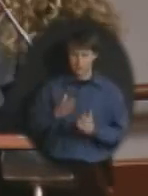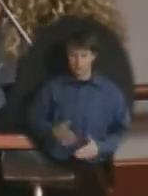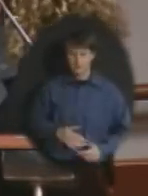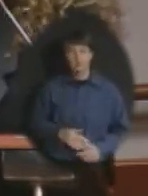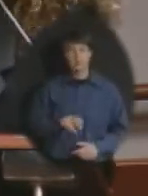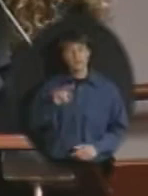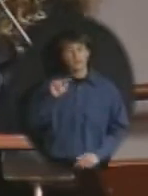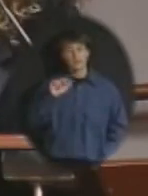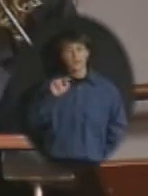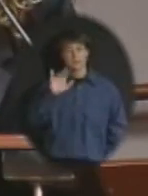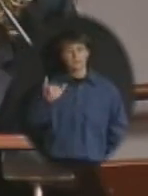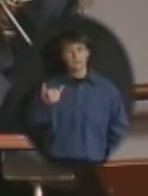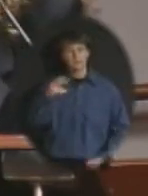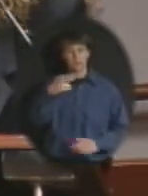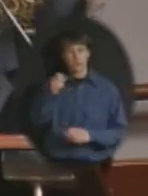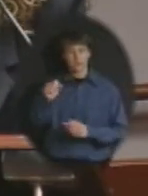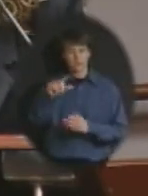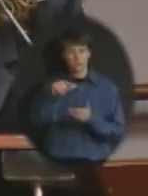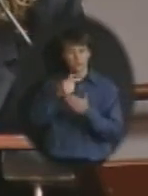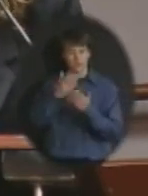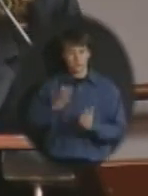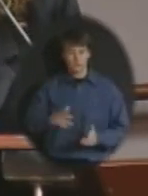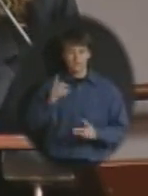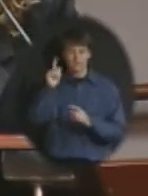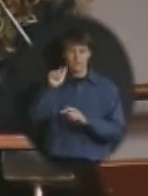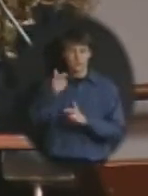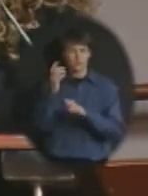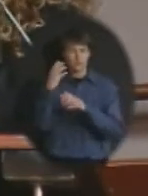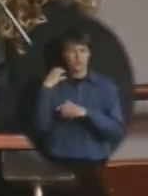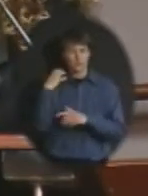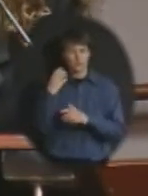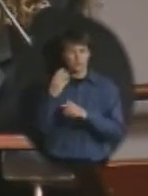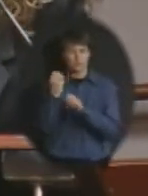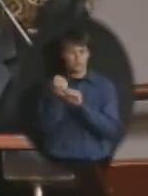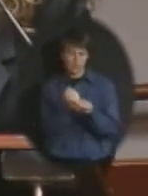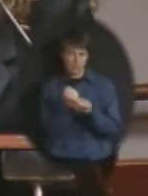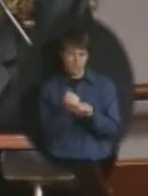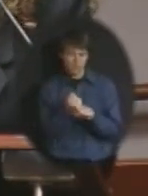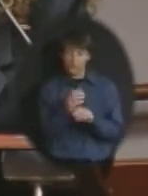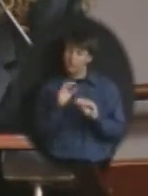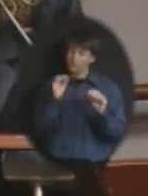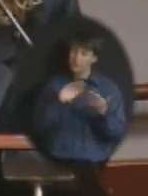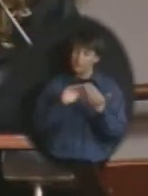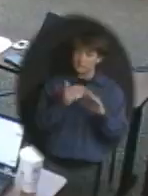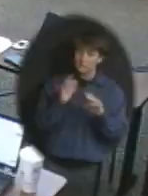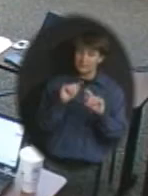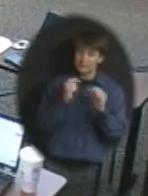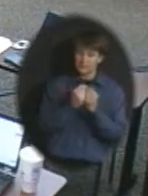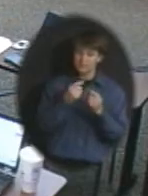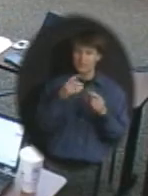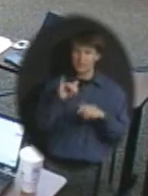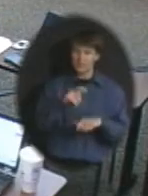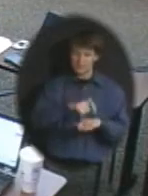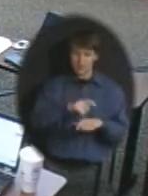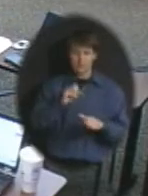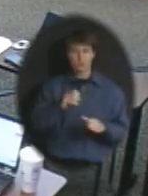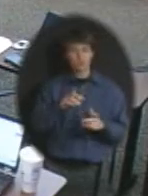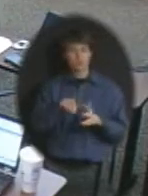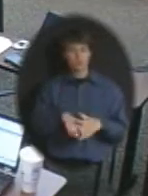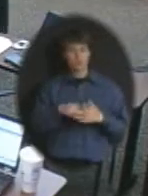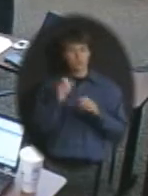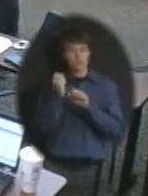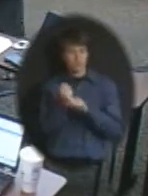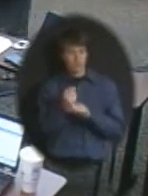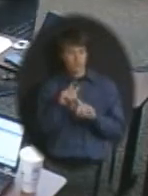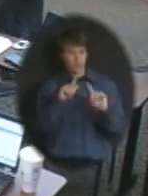was a high school athlete and later coached girls softball. There was no interscholastic or city teams for girls in Gardner at the time, so she started a softball